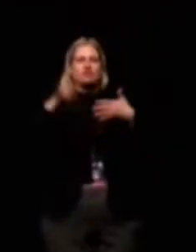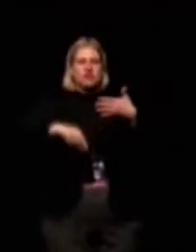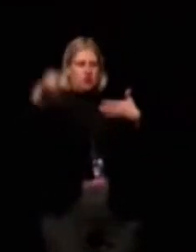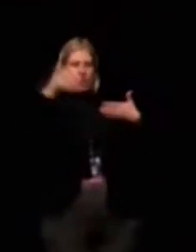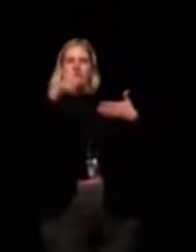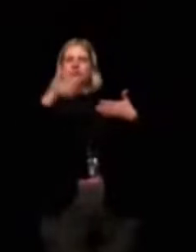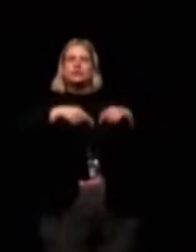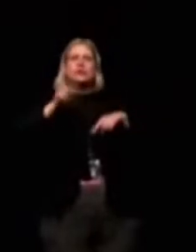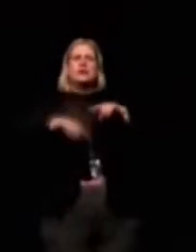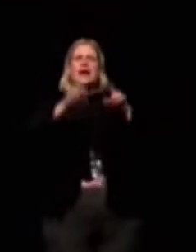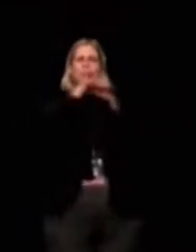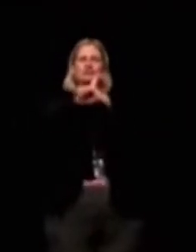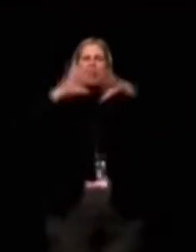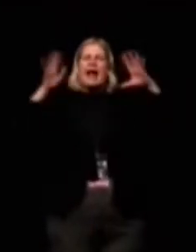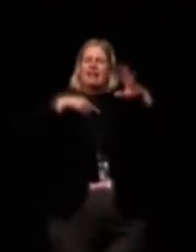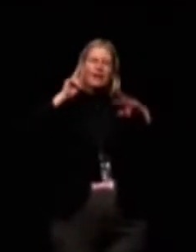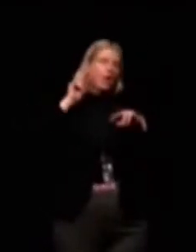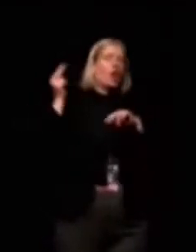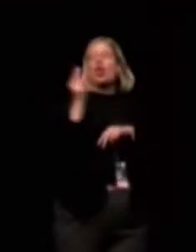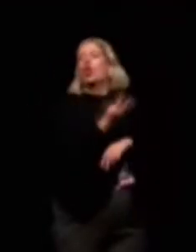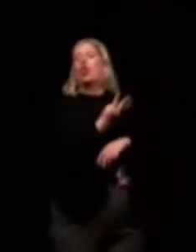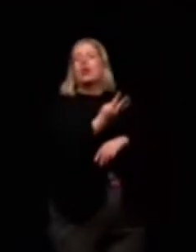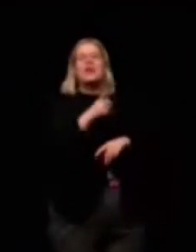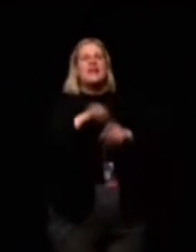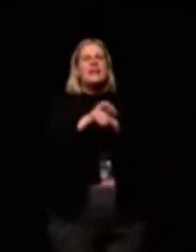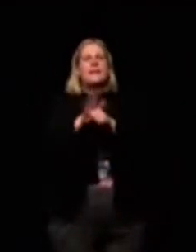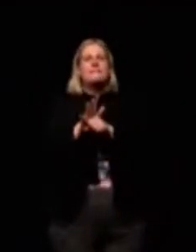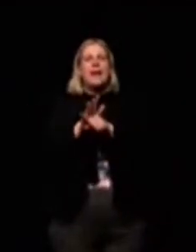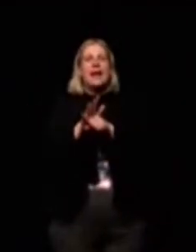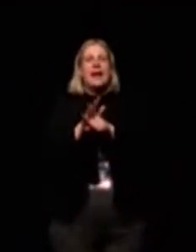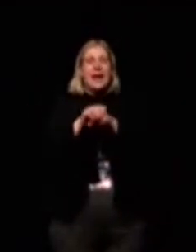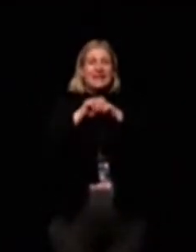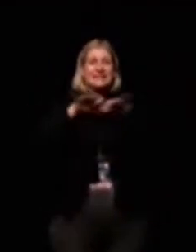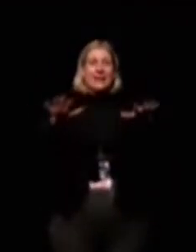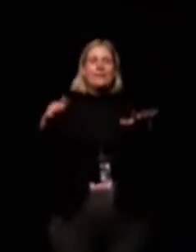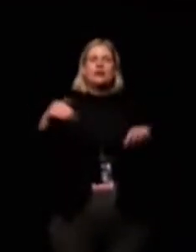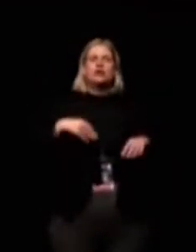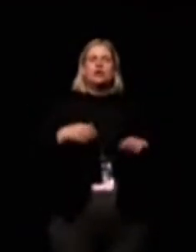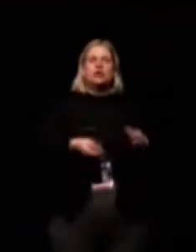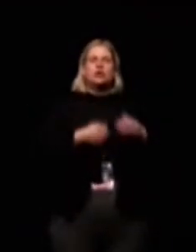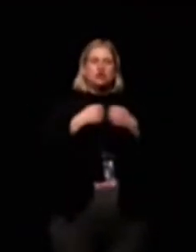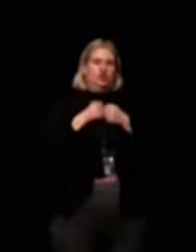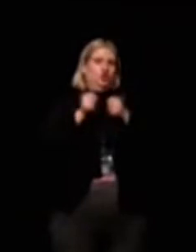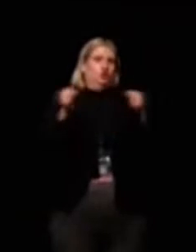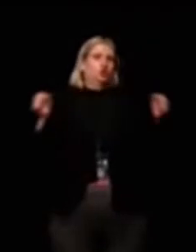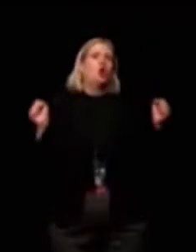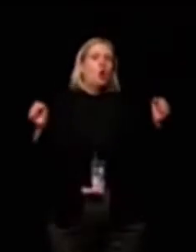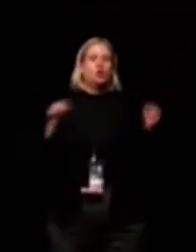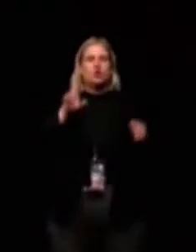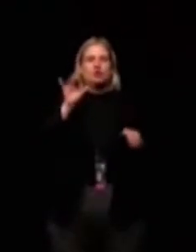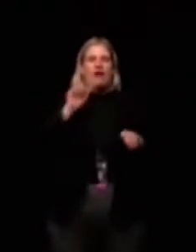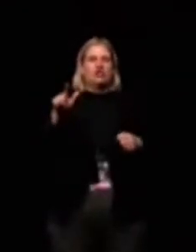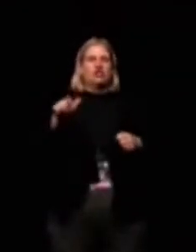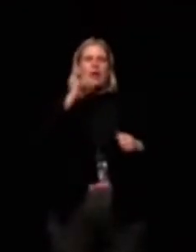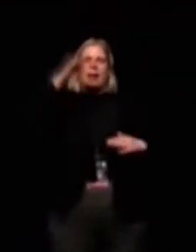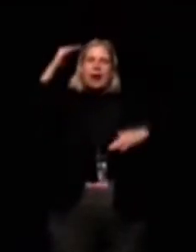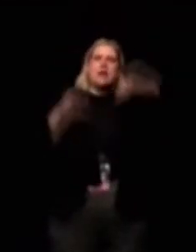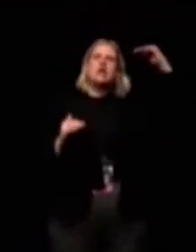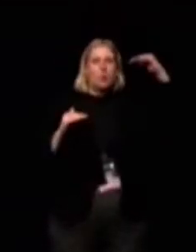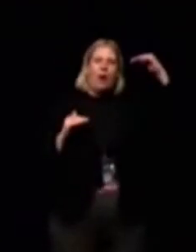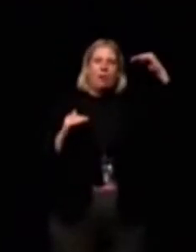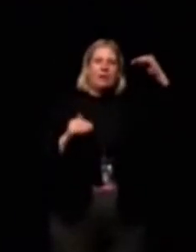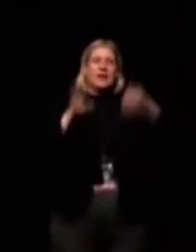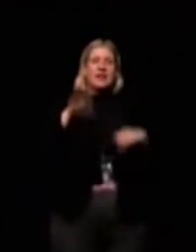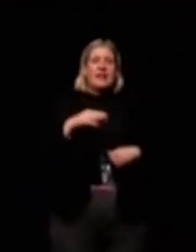reality that the pandemic exposed racial inequalities and disparities that long time simmered under the